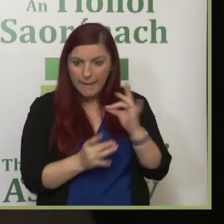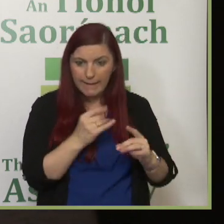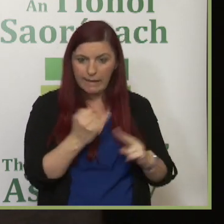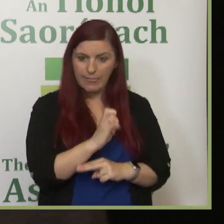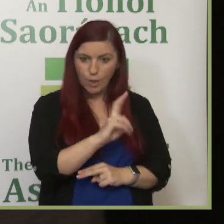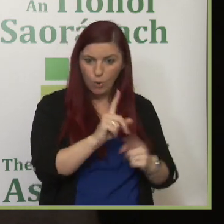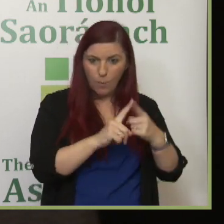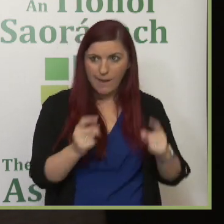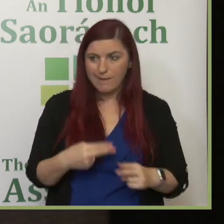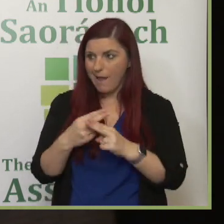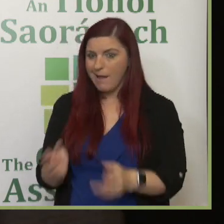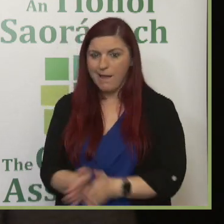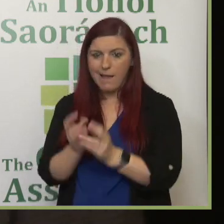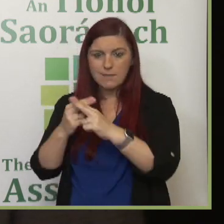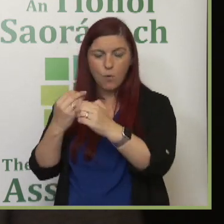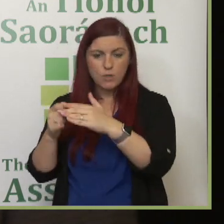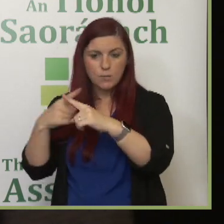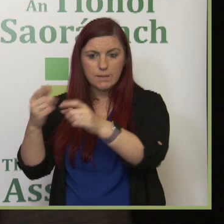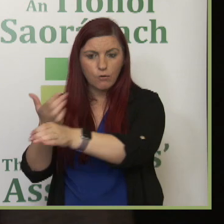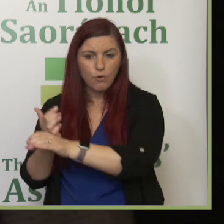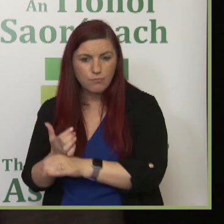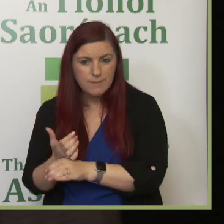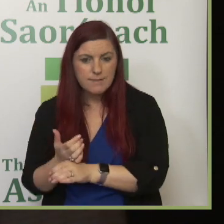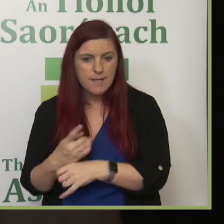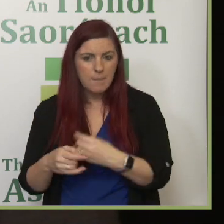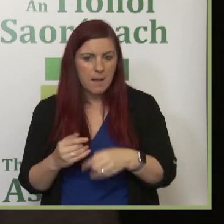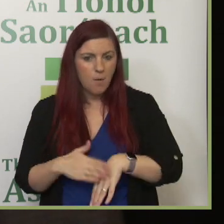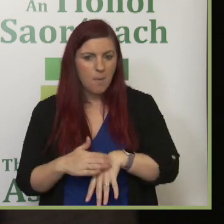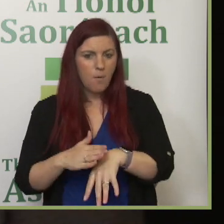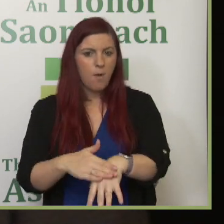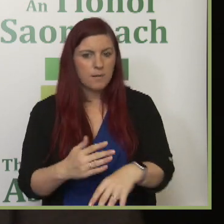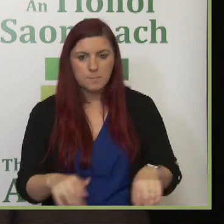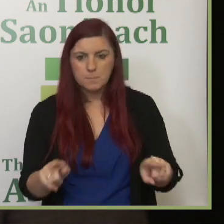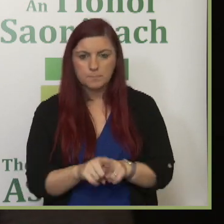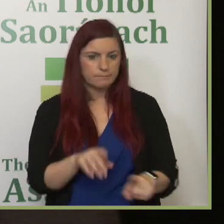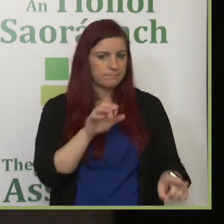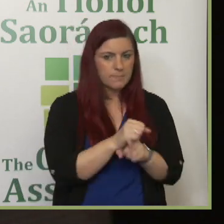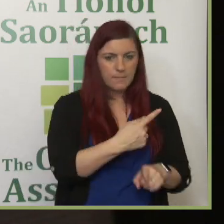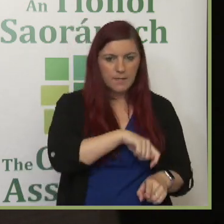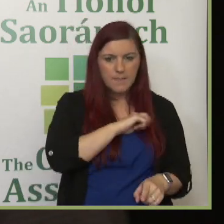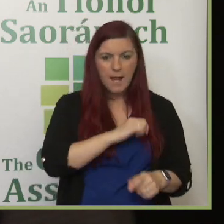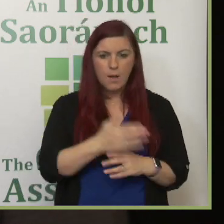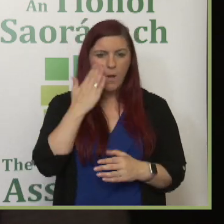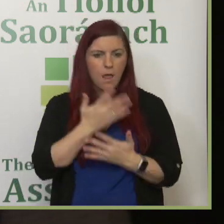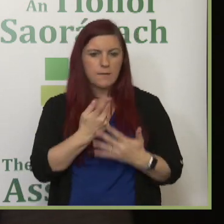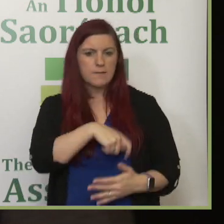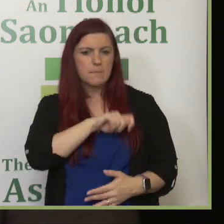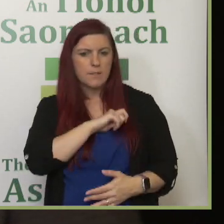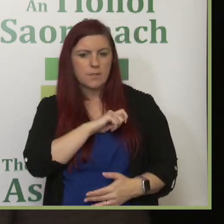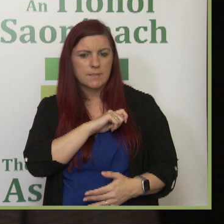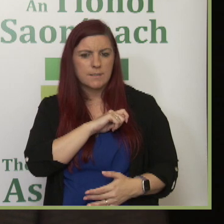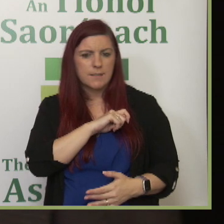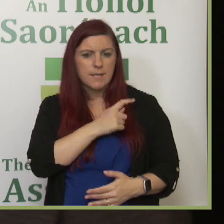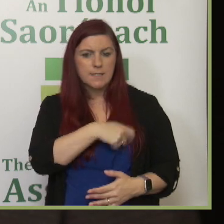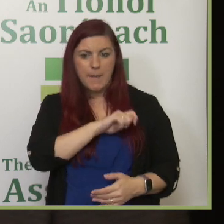papers yesterday, about a large secondary cocaine processing lab detected in Spain. And along the Spanish nationals, you had Colombian and Mexican